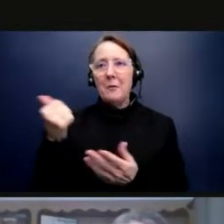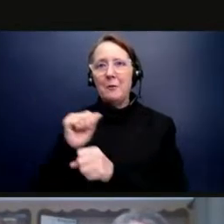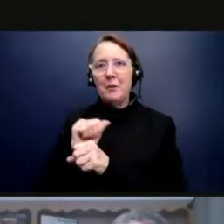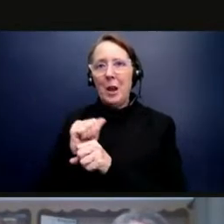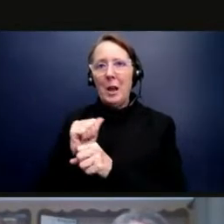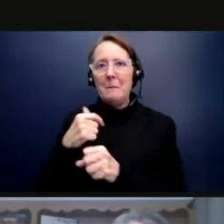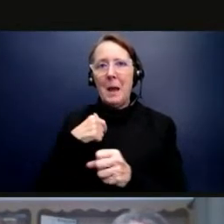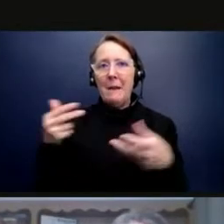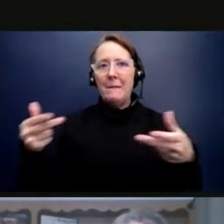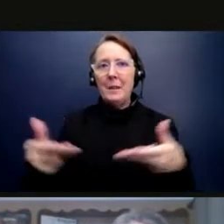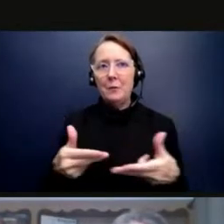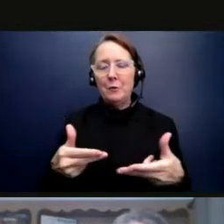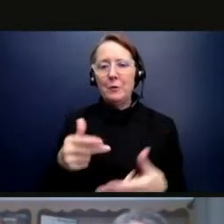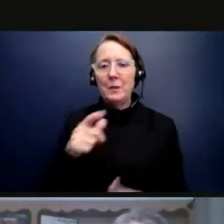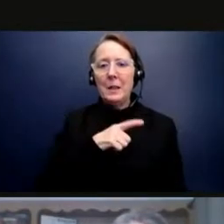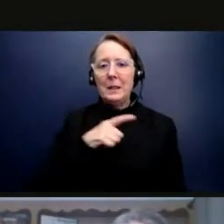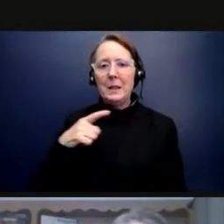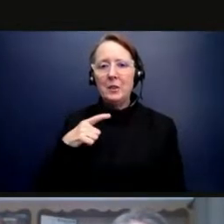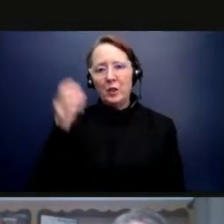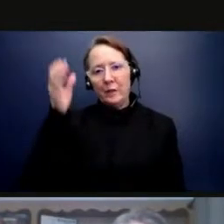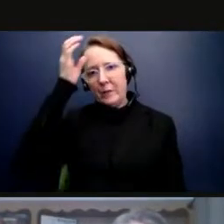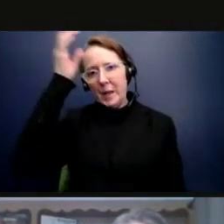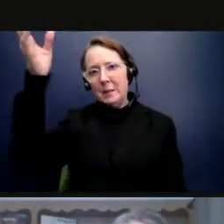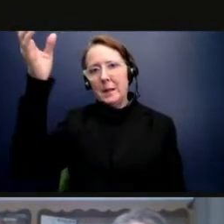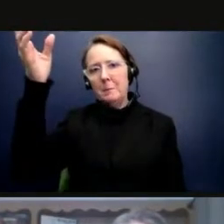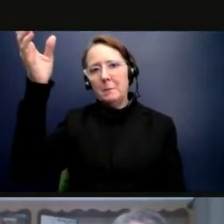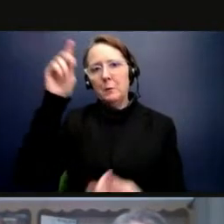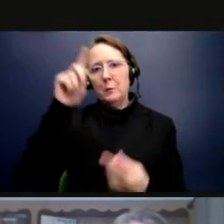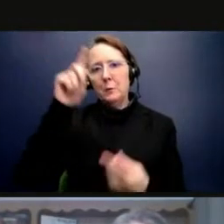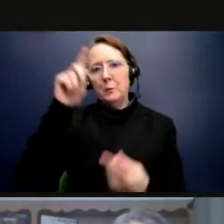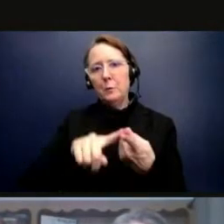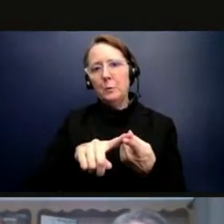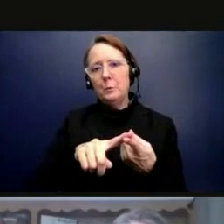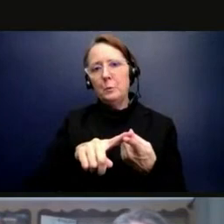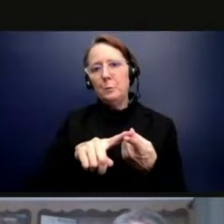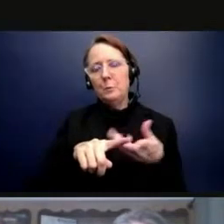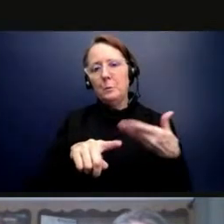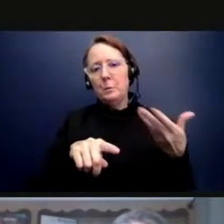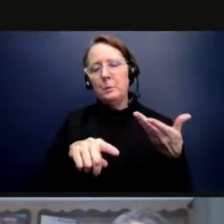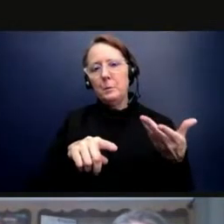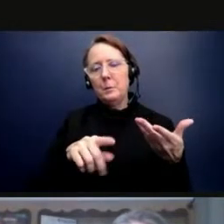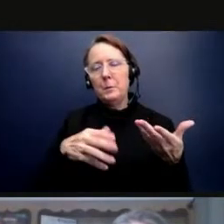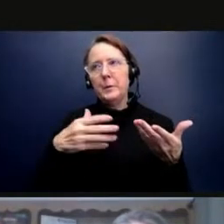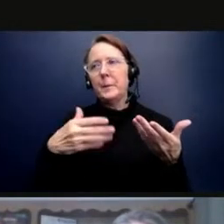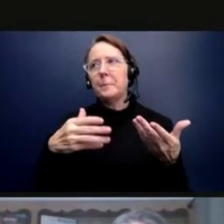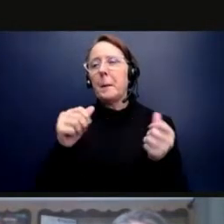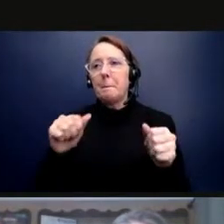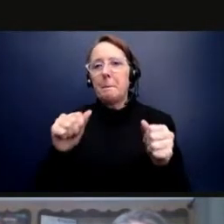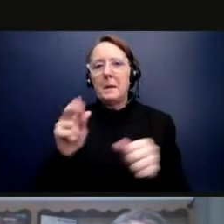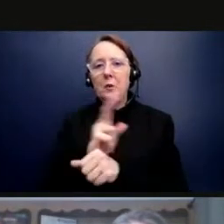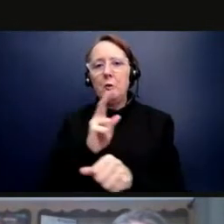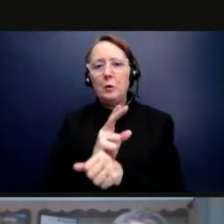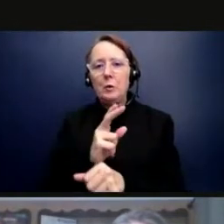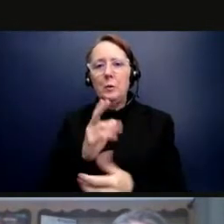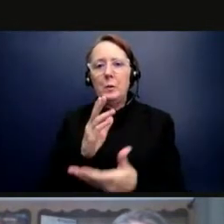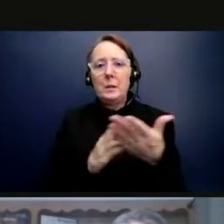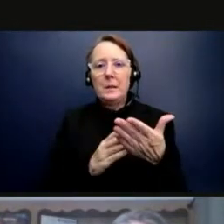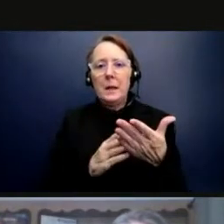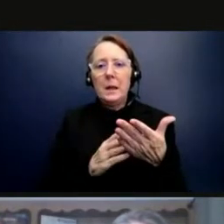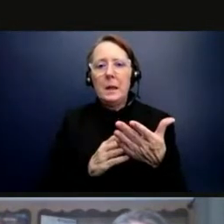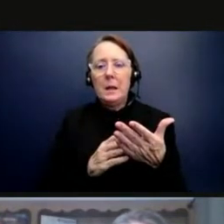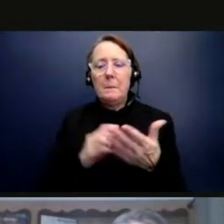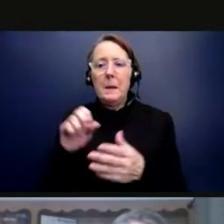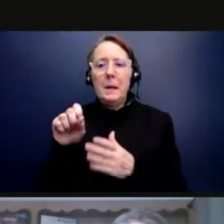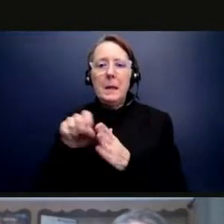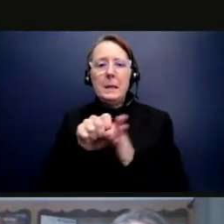I have introduced a legislative concept to actually potentially use some underutilized state